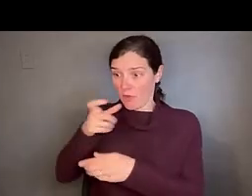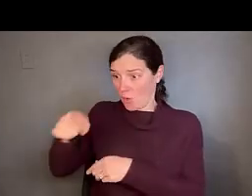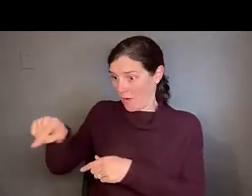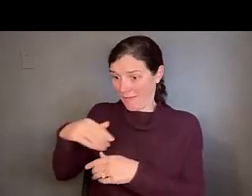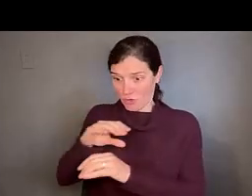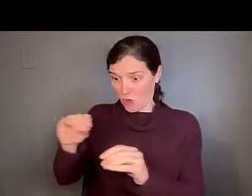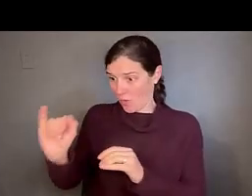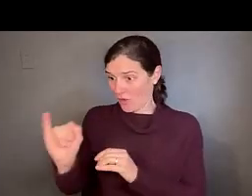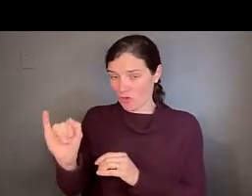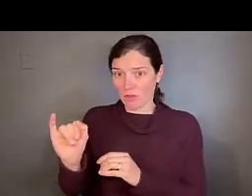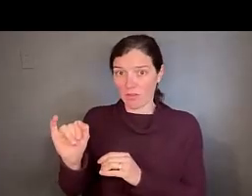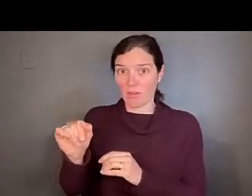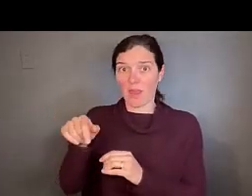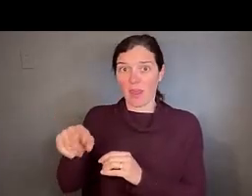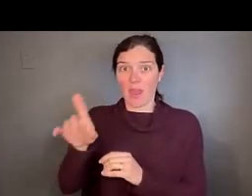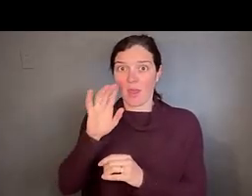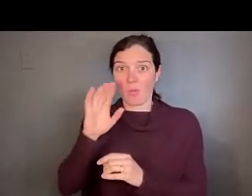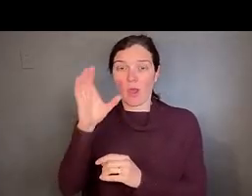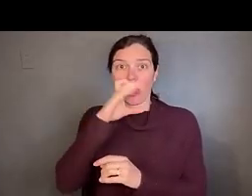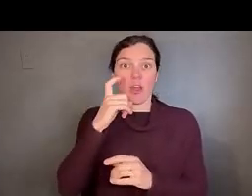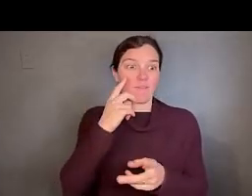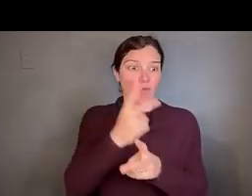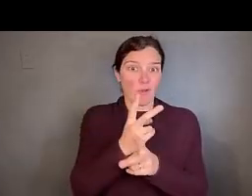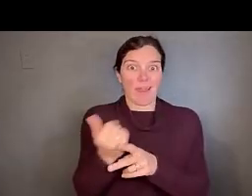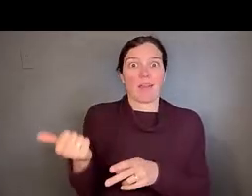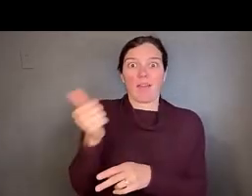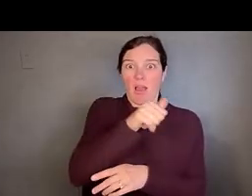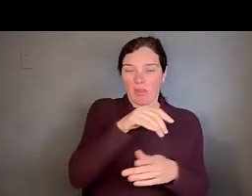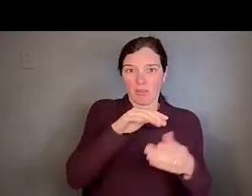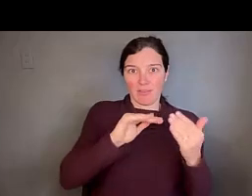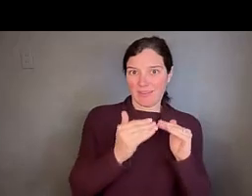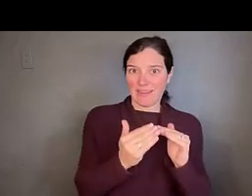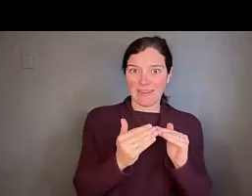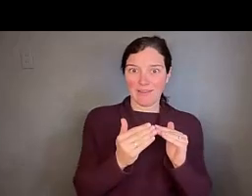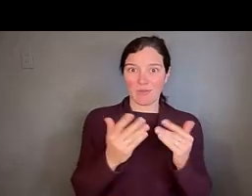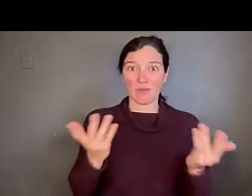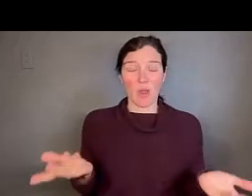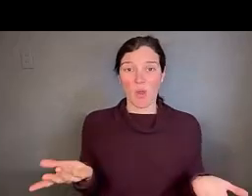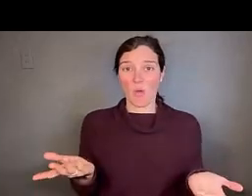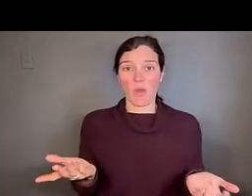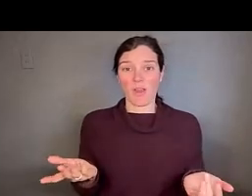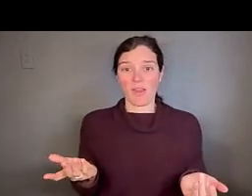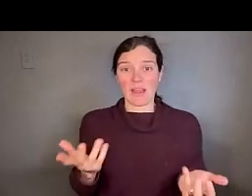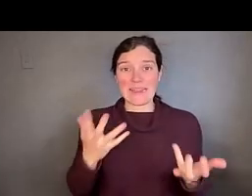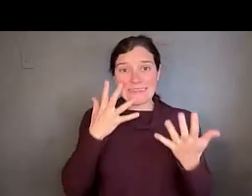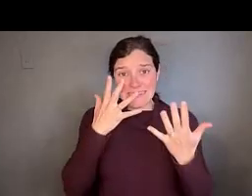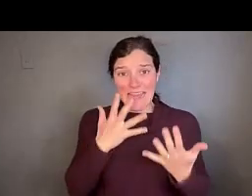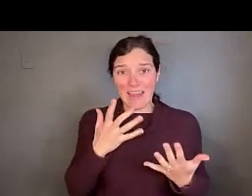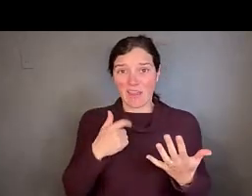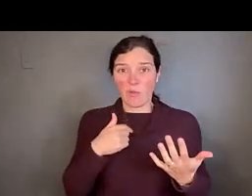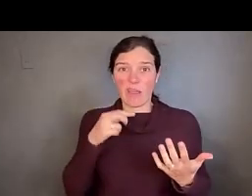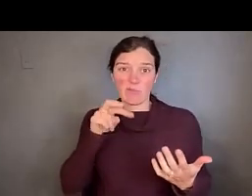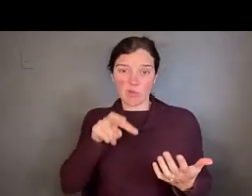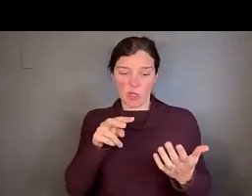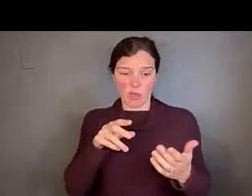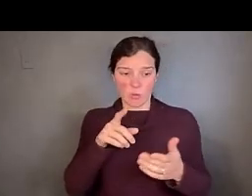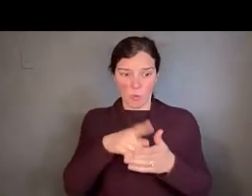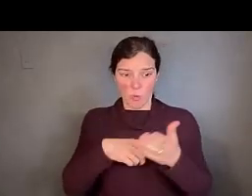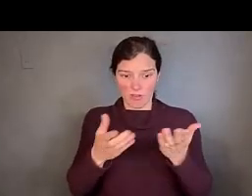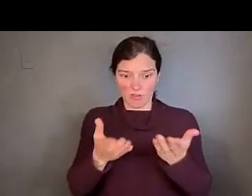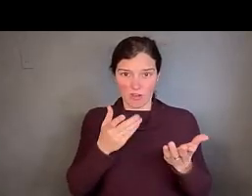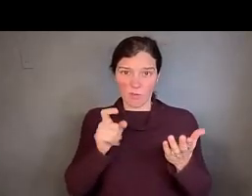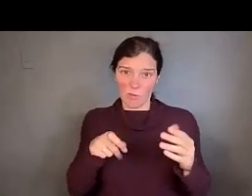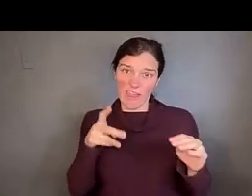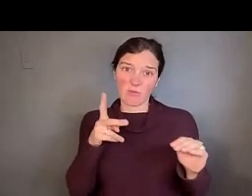care, they're going to seek and appropriately seek care elsewhere. And so sadly, we have to look at services that we're going to need